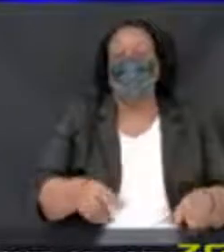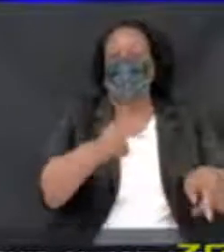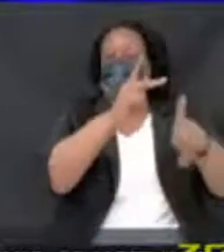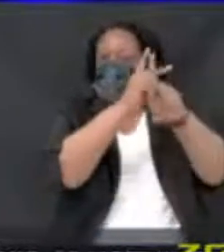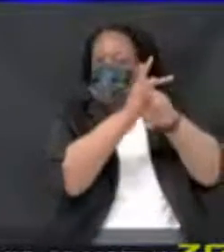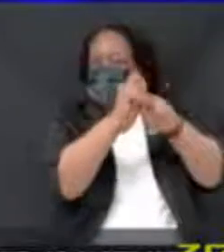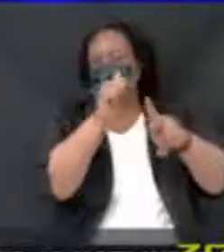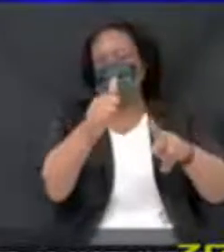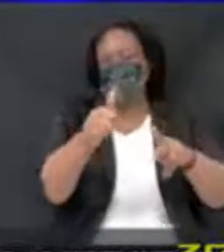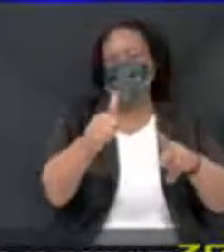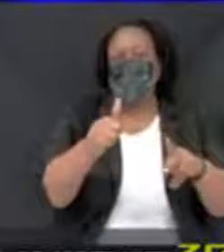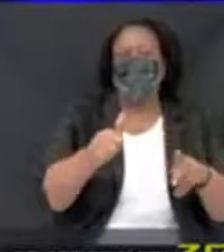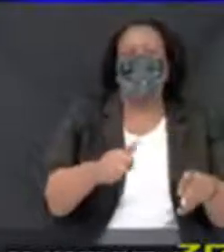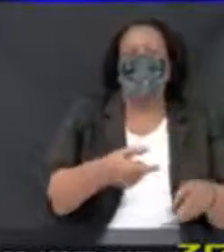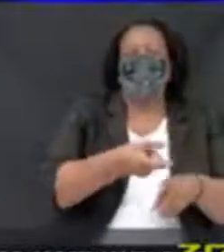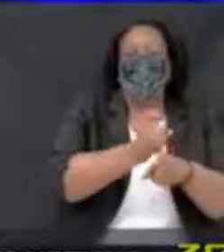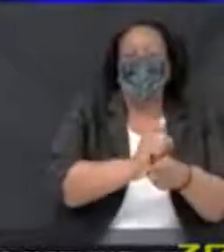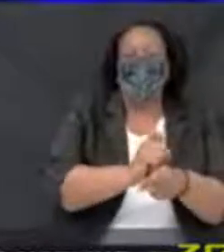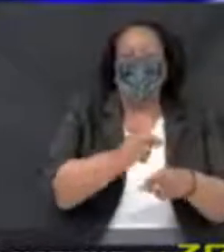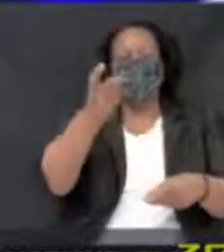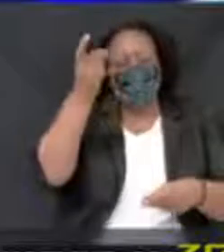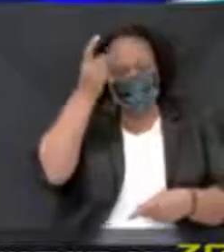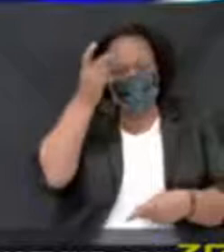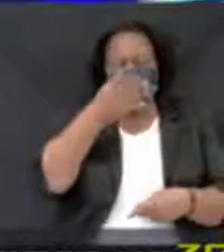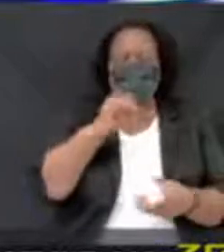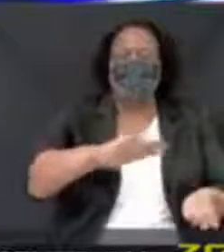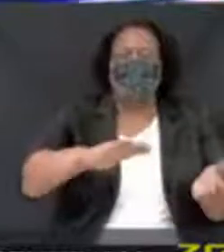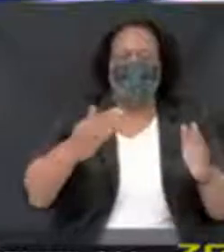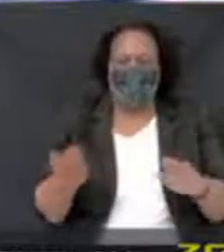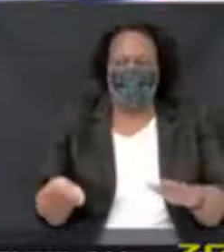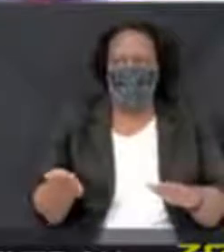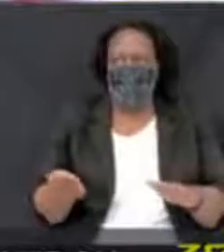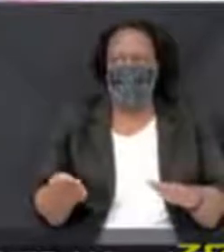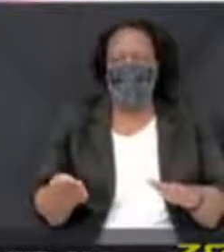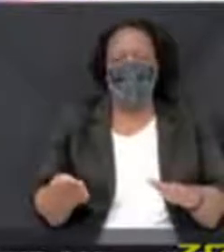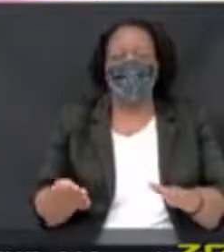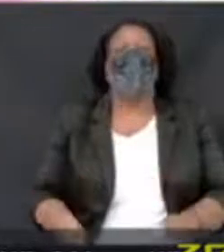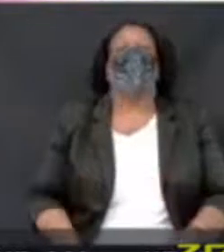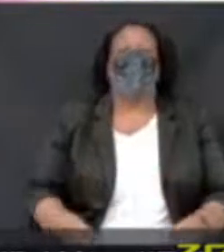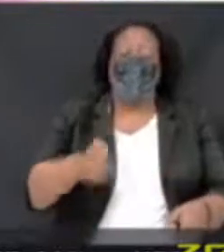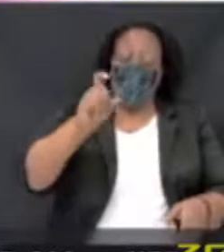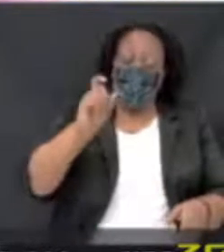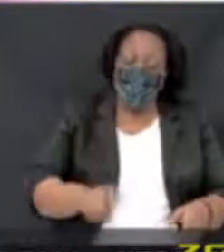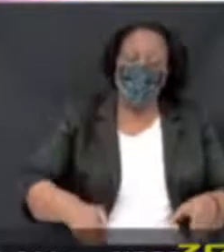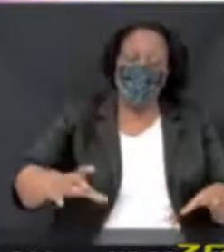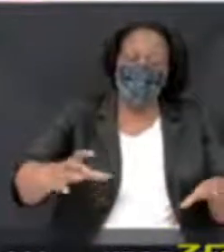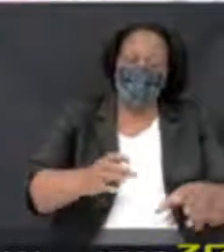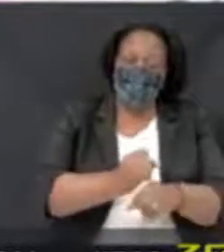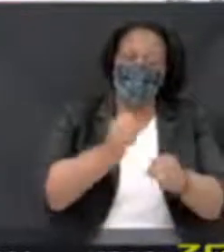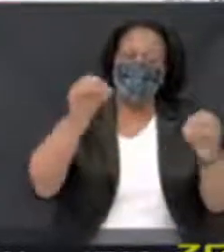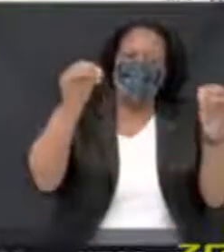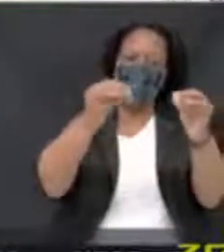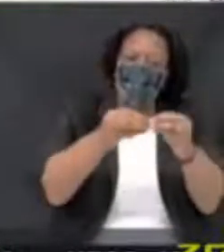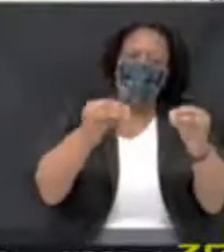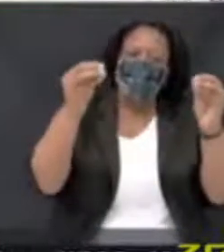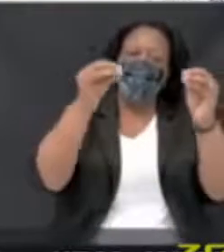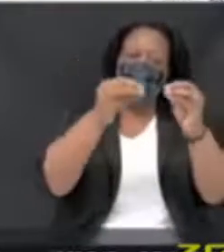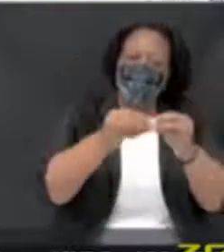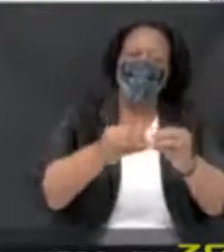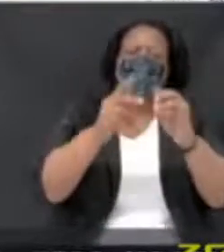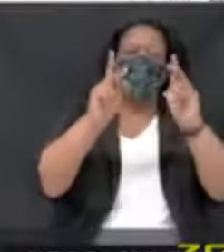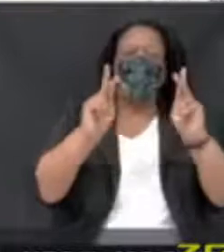when the fourth wave arrives. We therefore need to get the rate of vaccination up in our 12